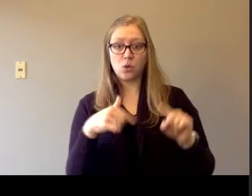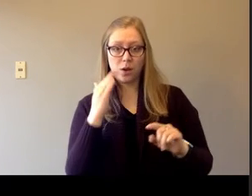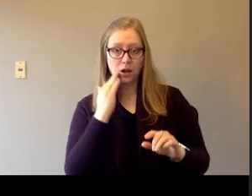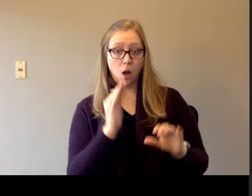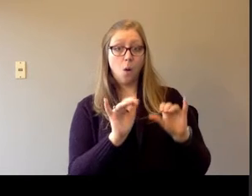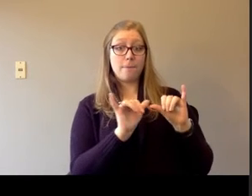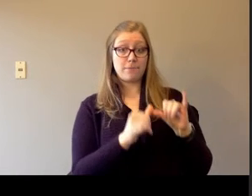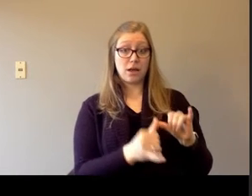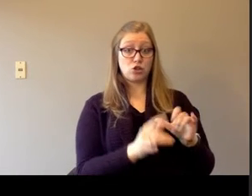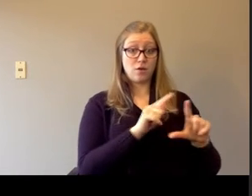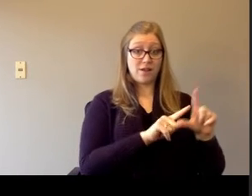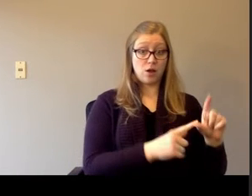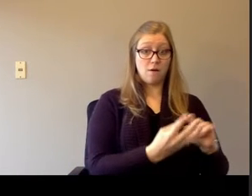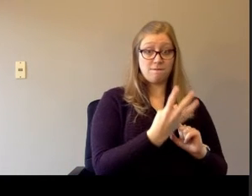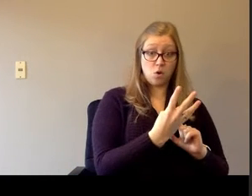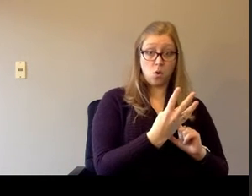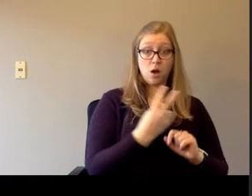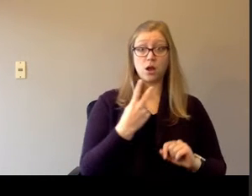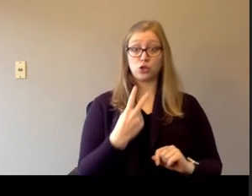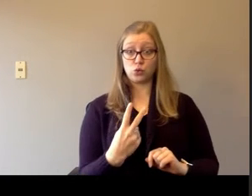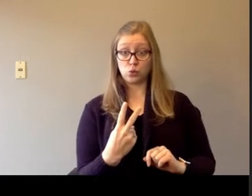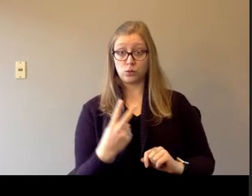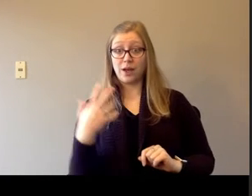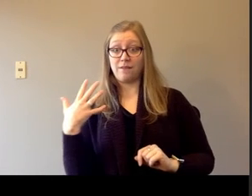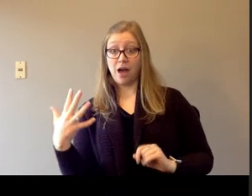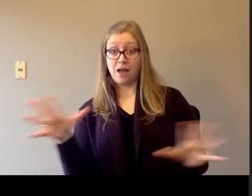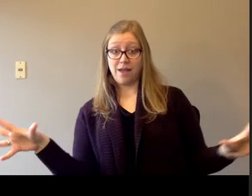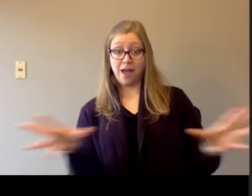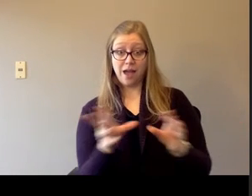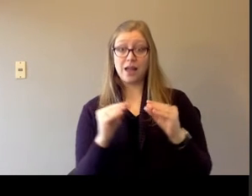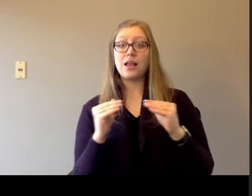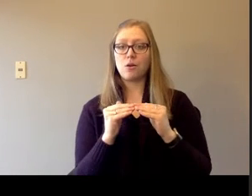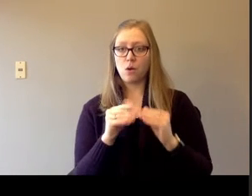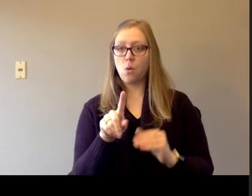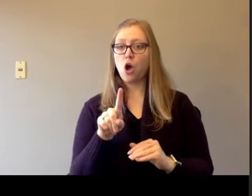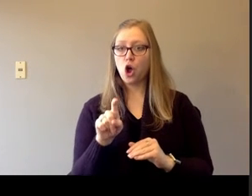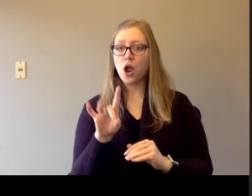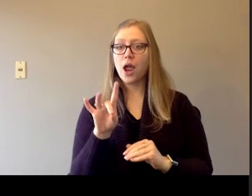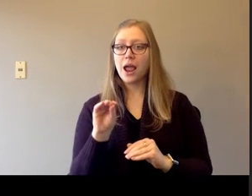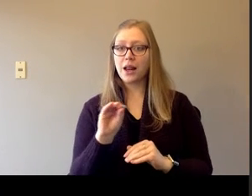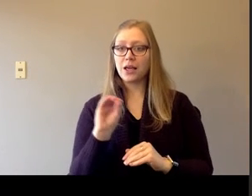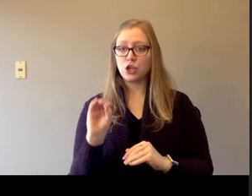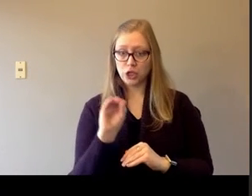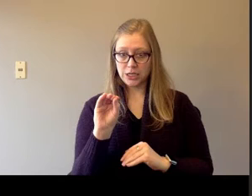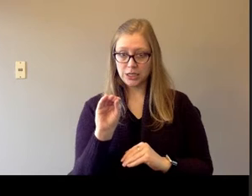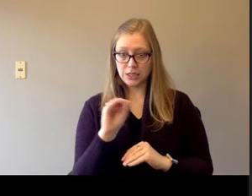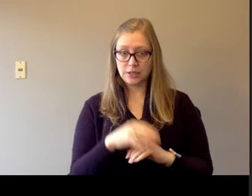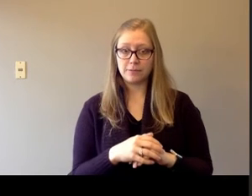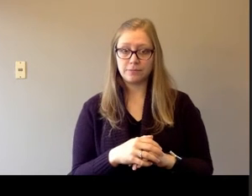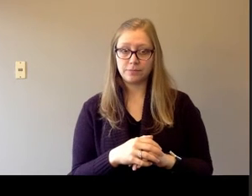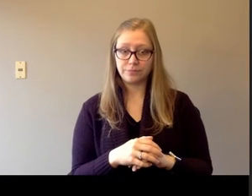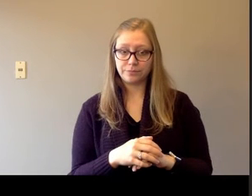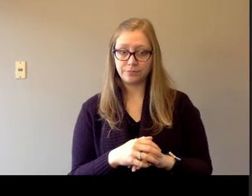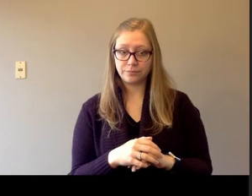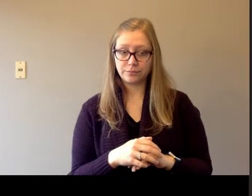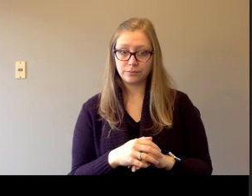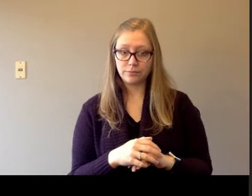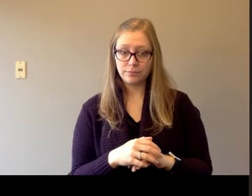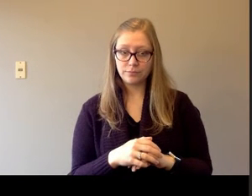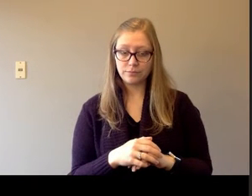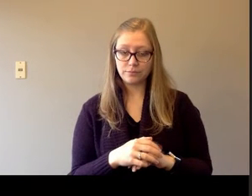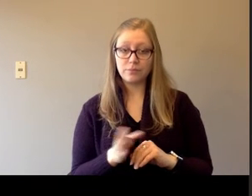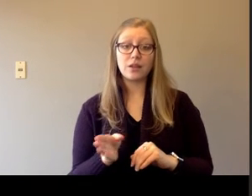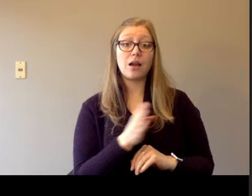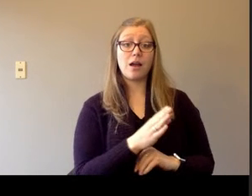But because angle 5 and angle 3 are congruent, we know that the measure of angle 5 equals the measure of angle